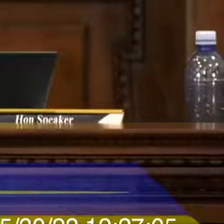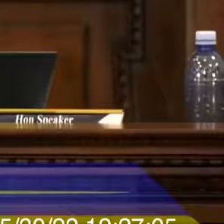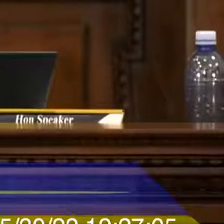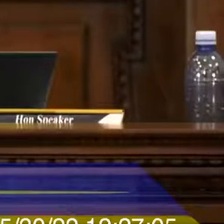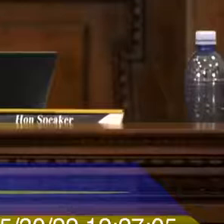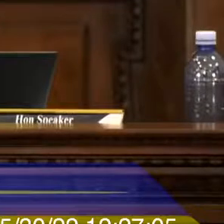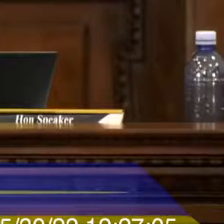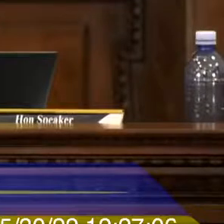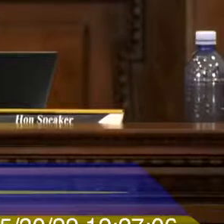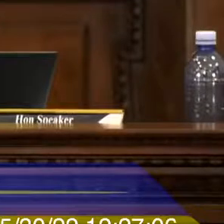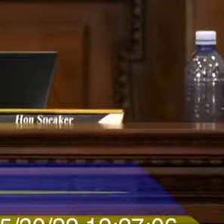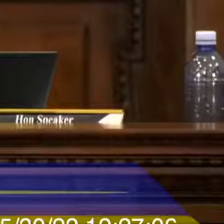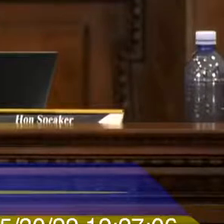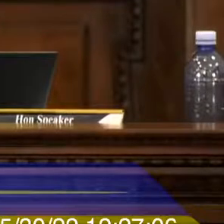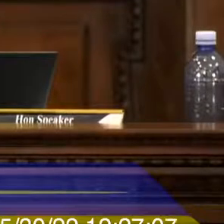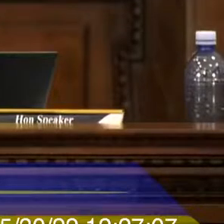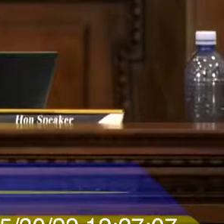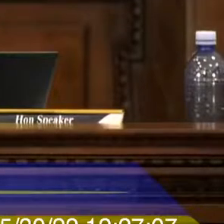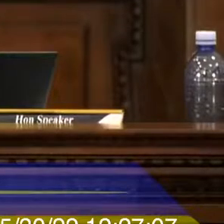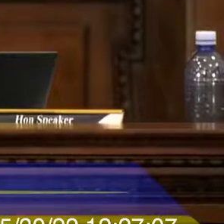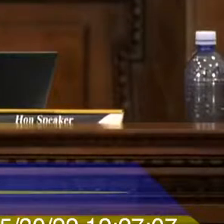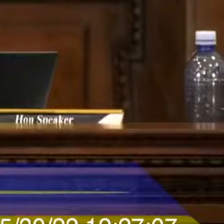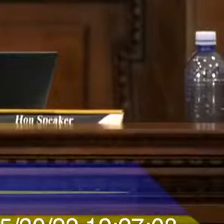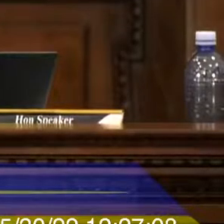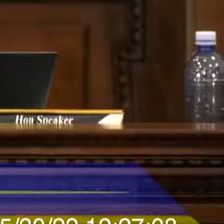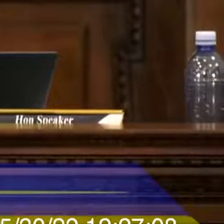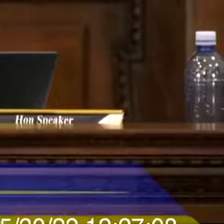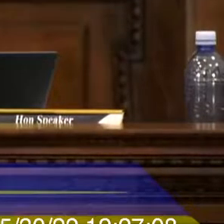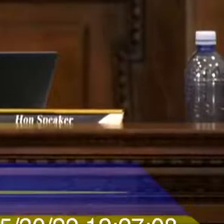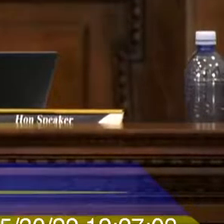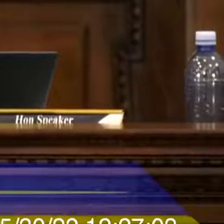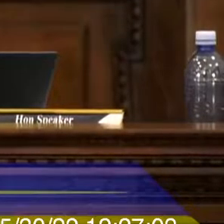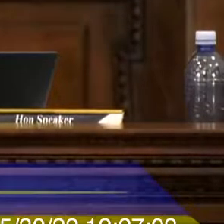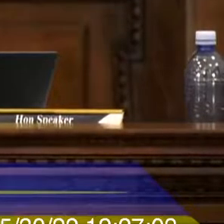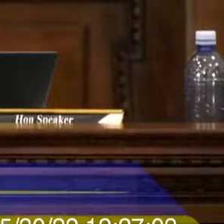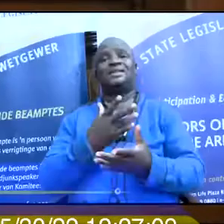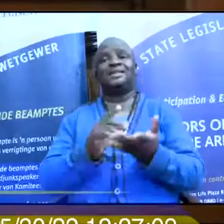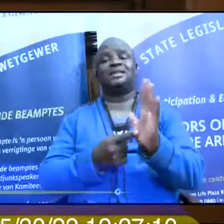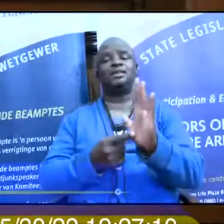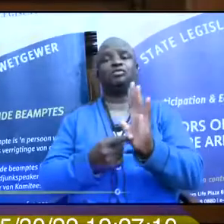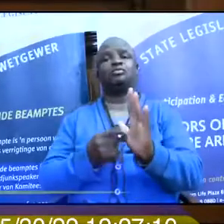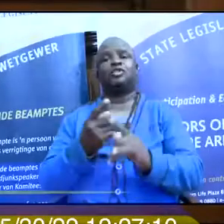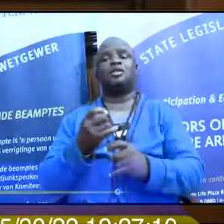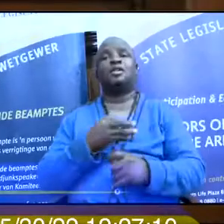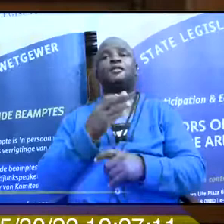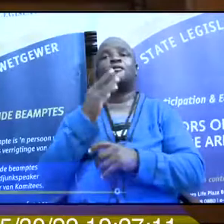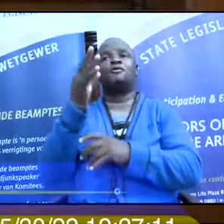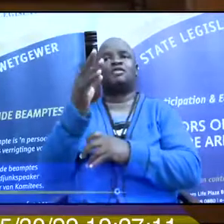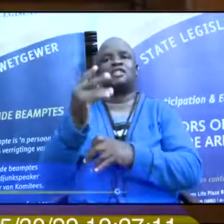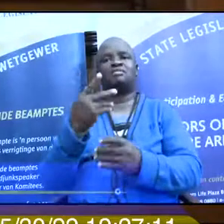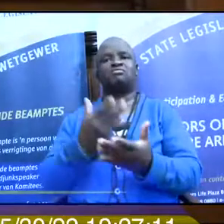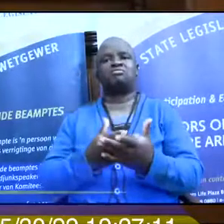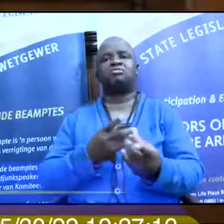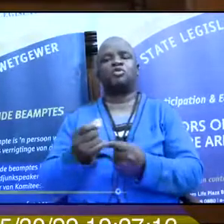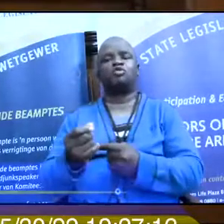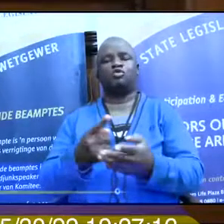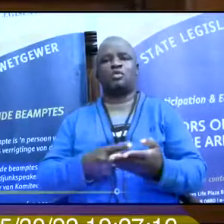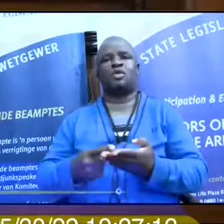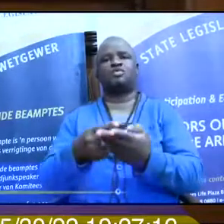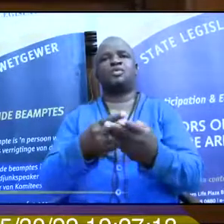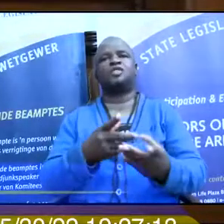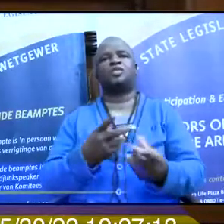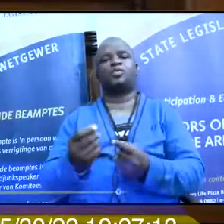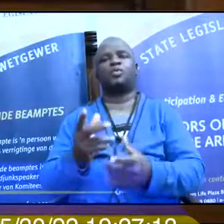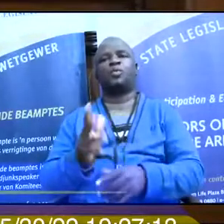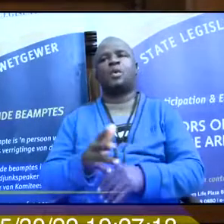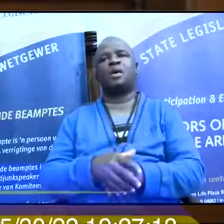said this workers parliament is the catalyst for future engagement and i think and